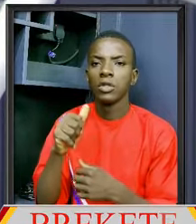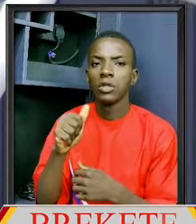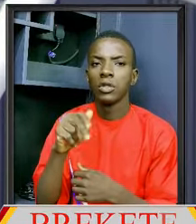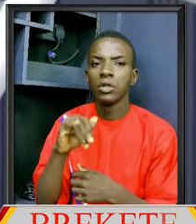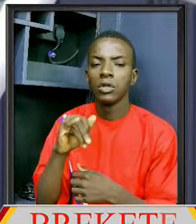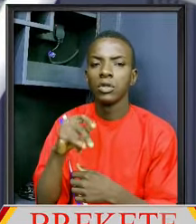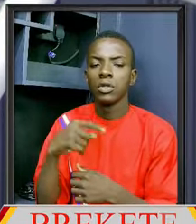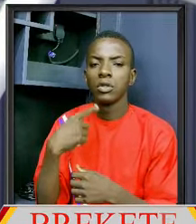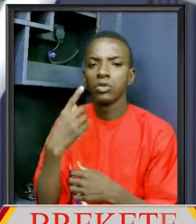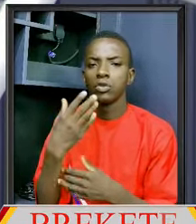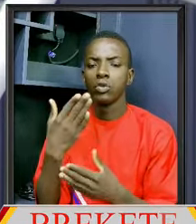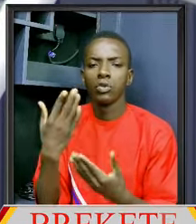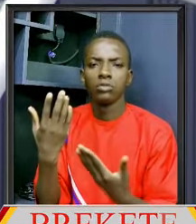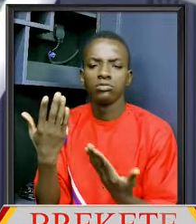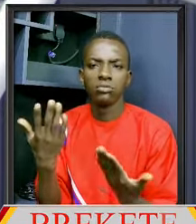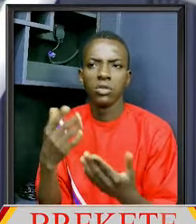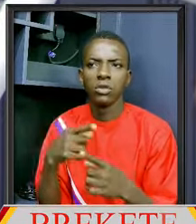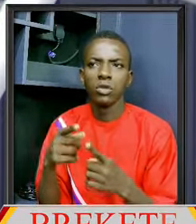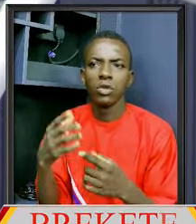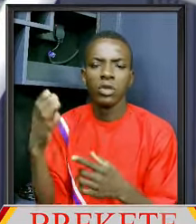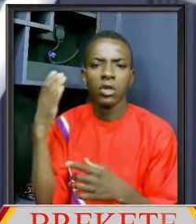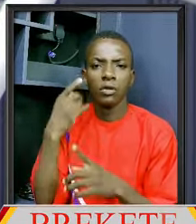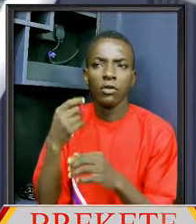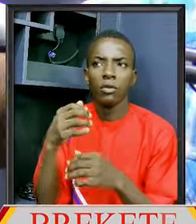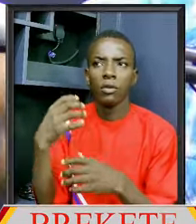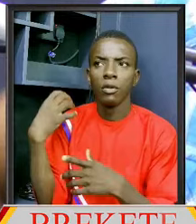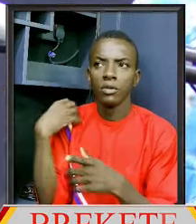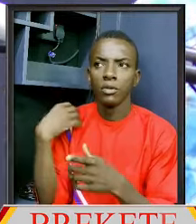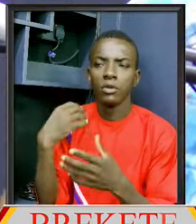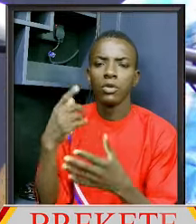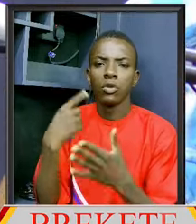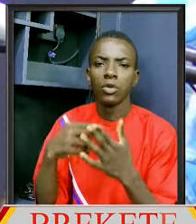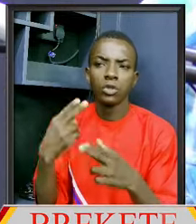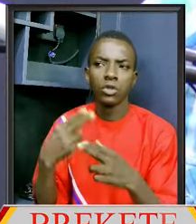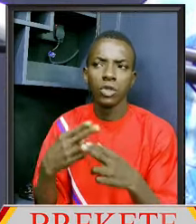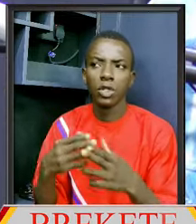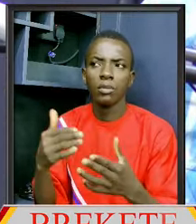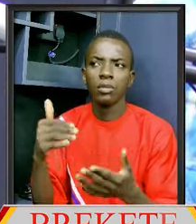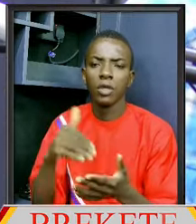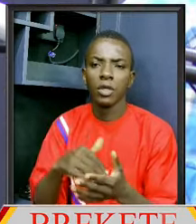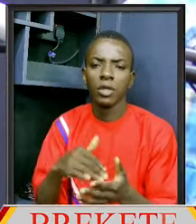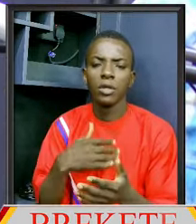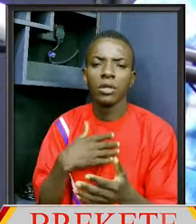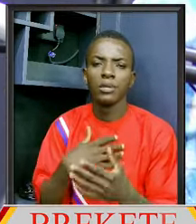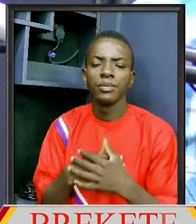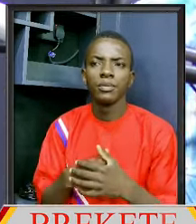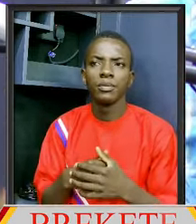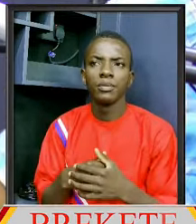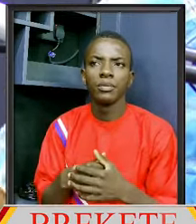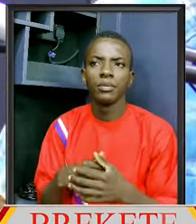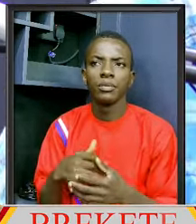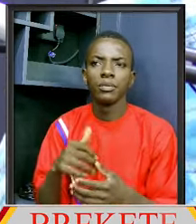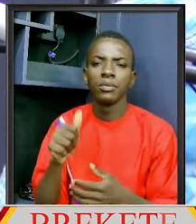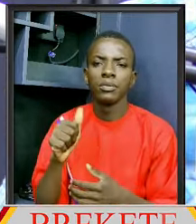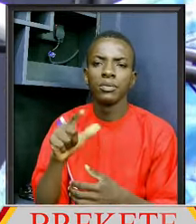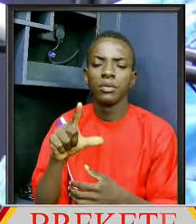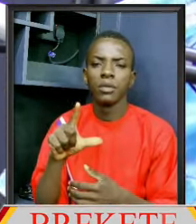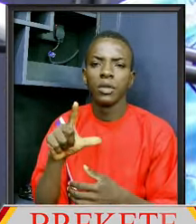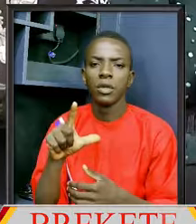Ike talk one or two things, but make we hear from you first. Waiting for your name again. My name na Aleke